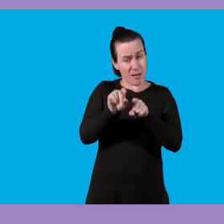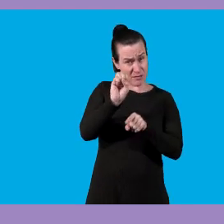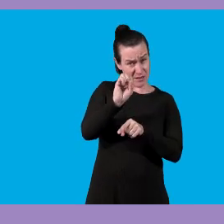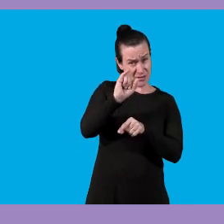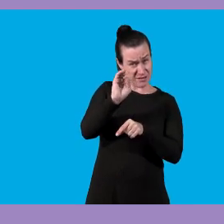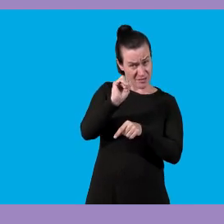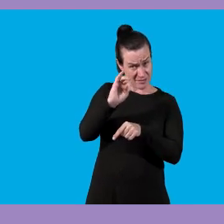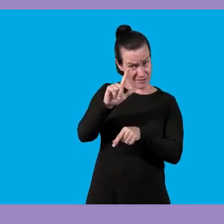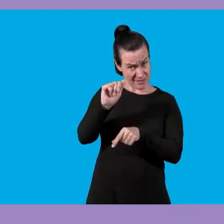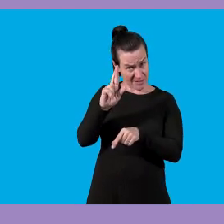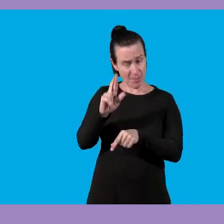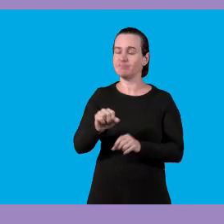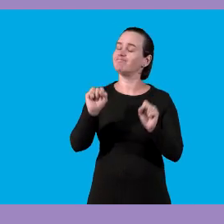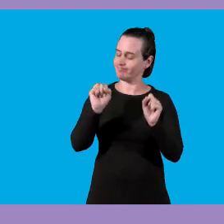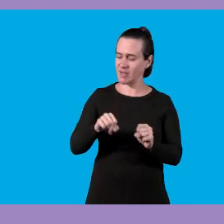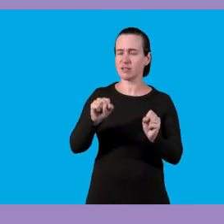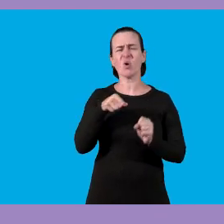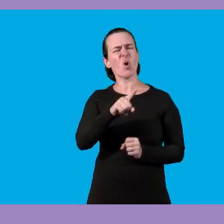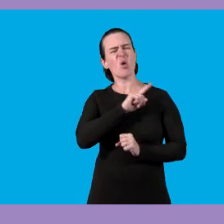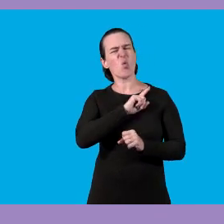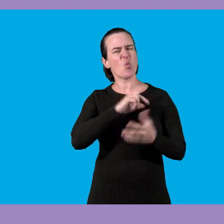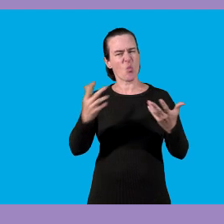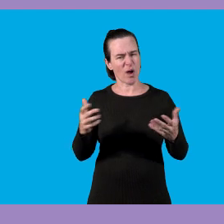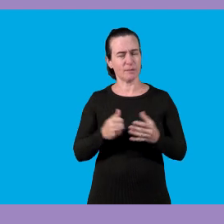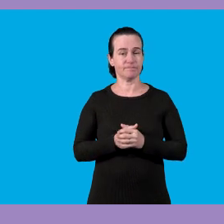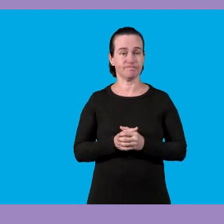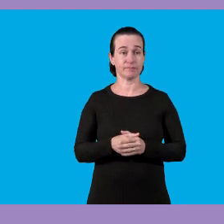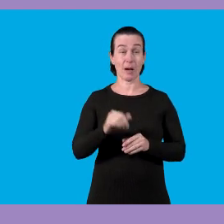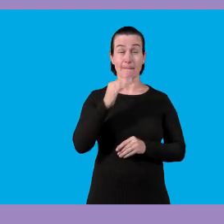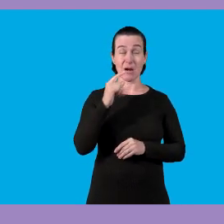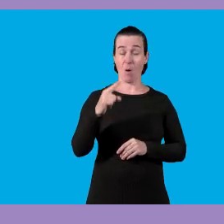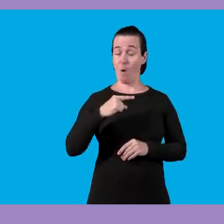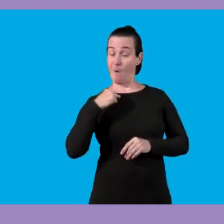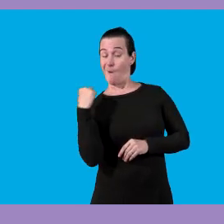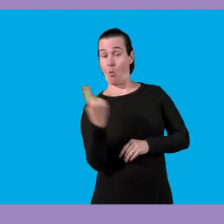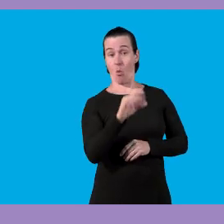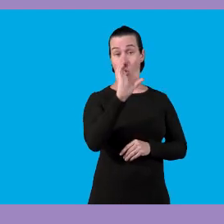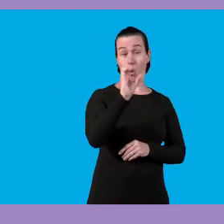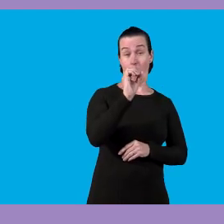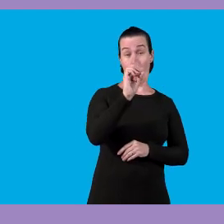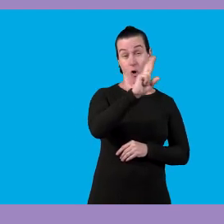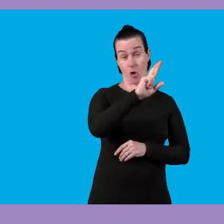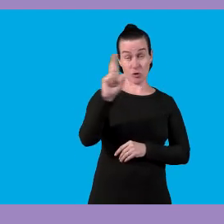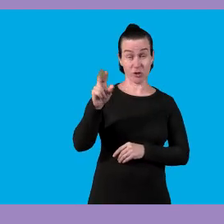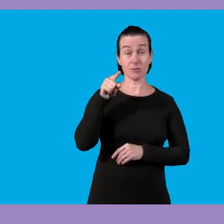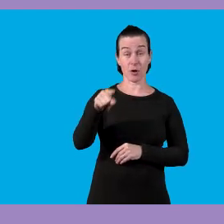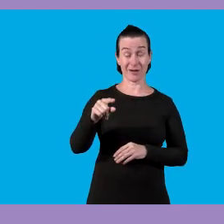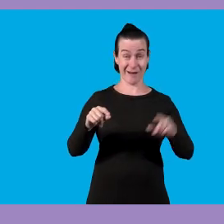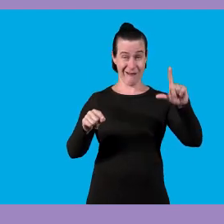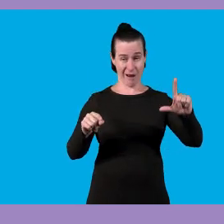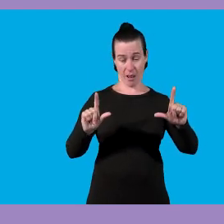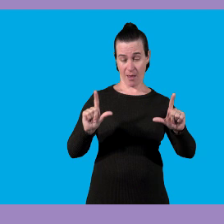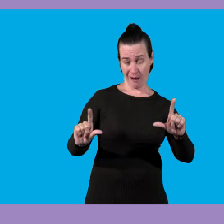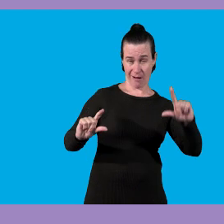And what would be our reason? Because they said why, then we would say all corresponding angles